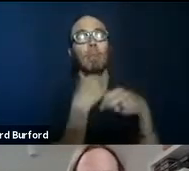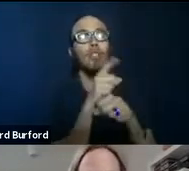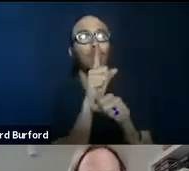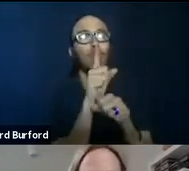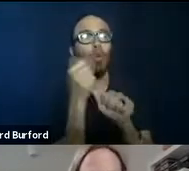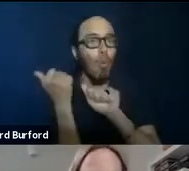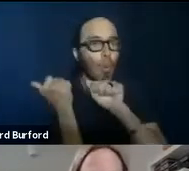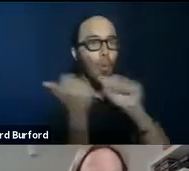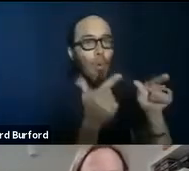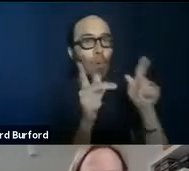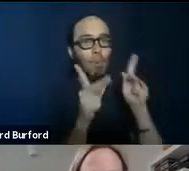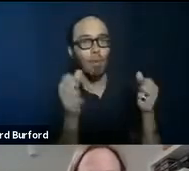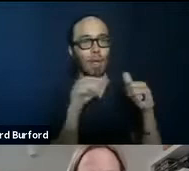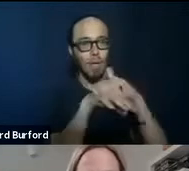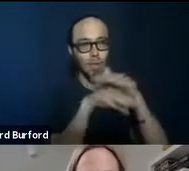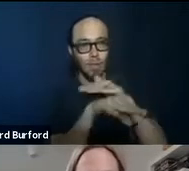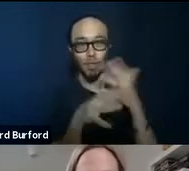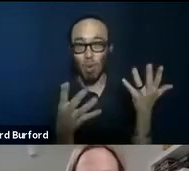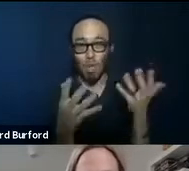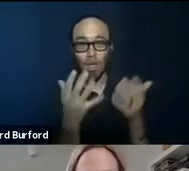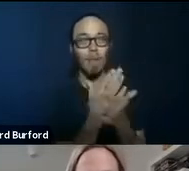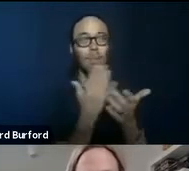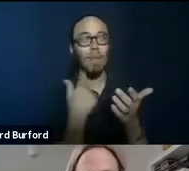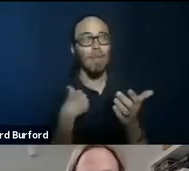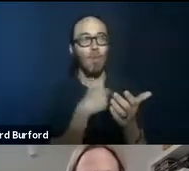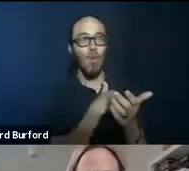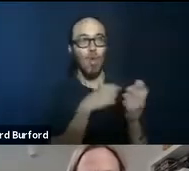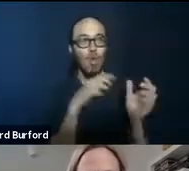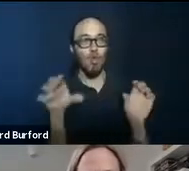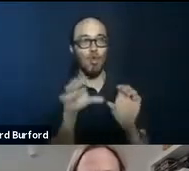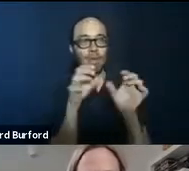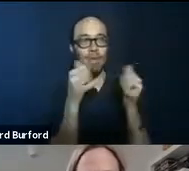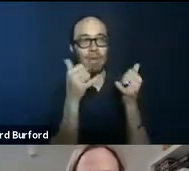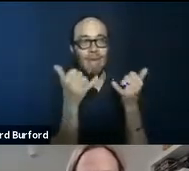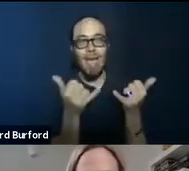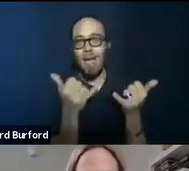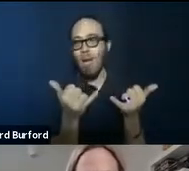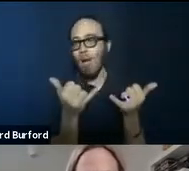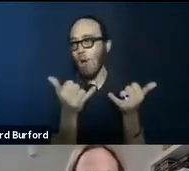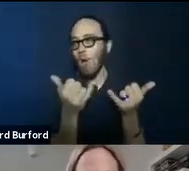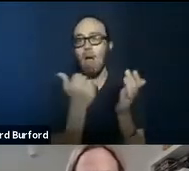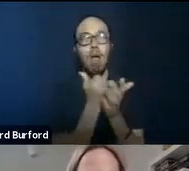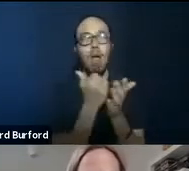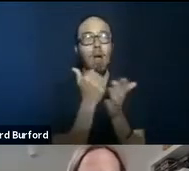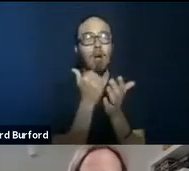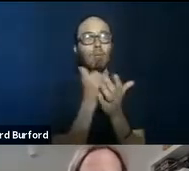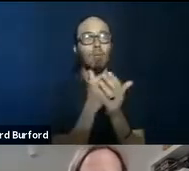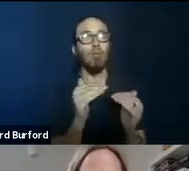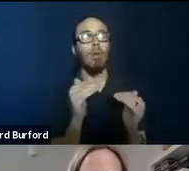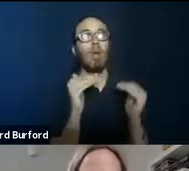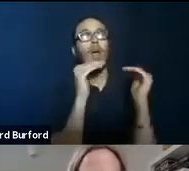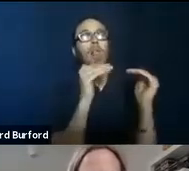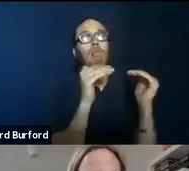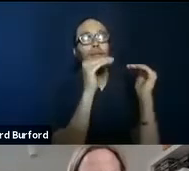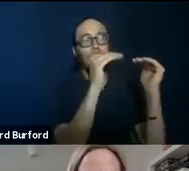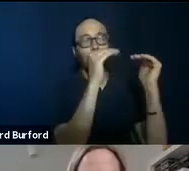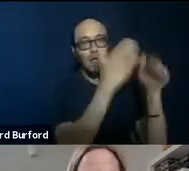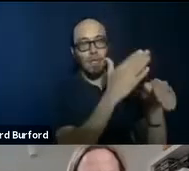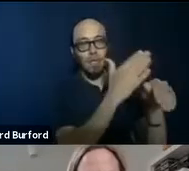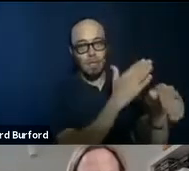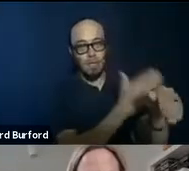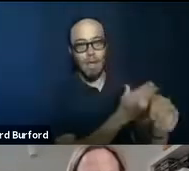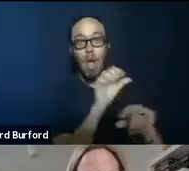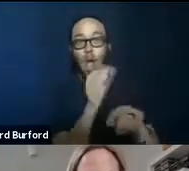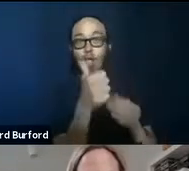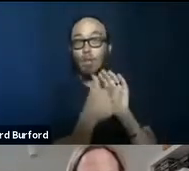accessible, is something that I think what we're going through now helps to elevate. Another example is the use